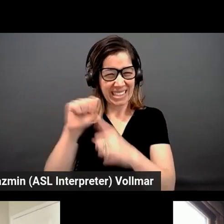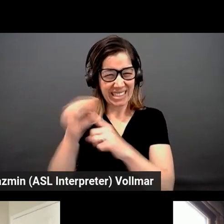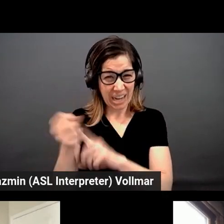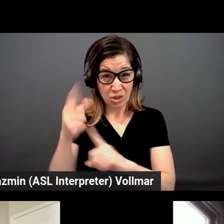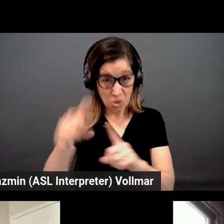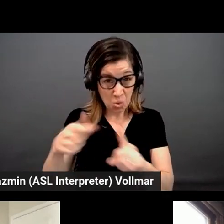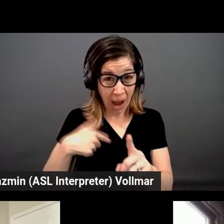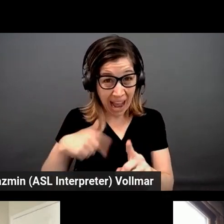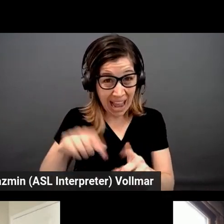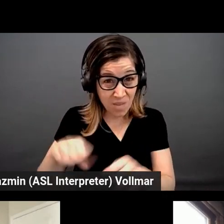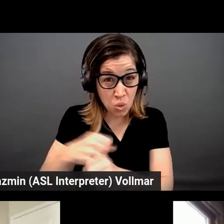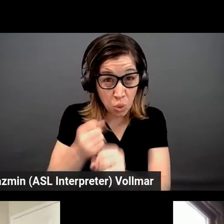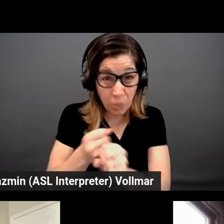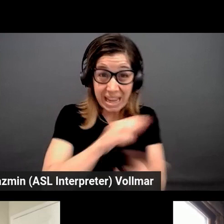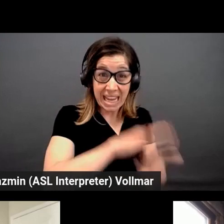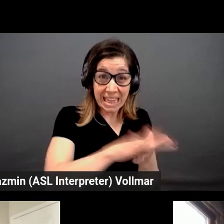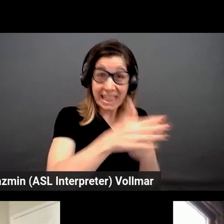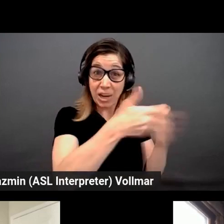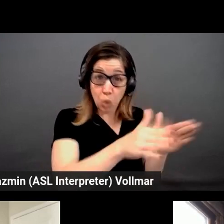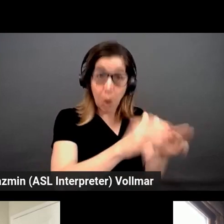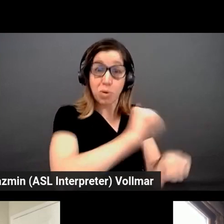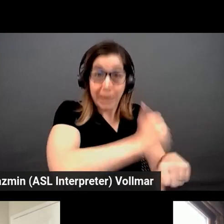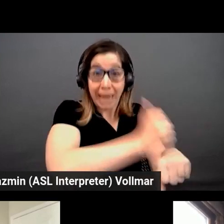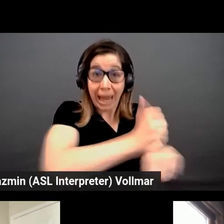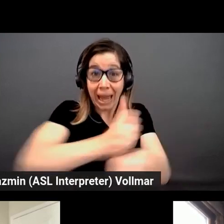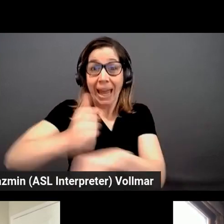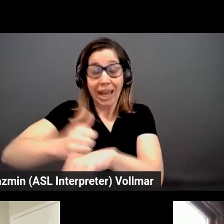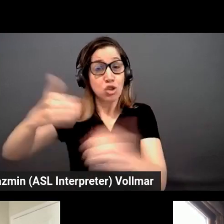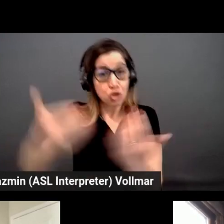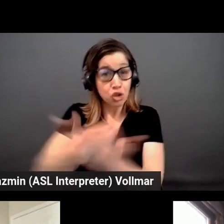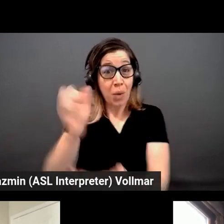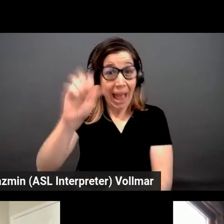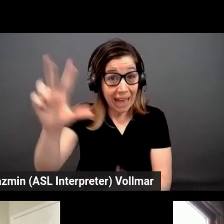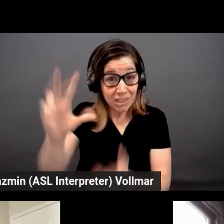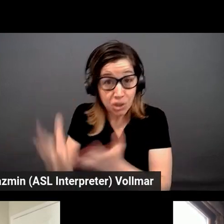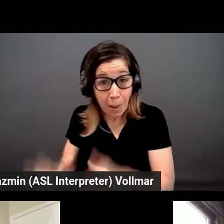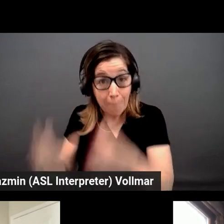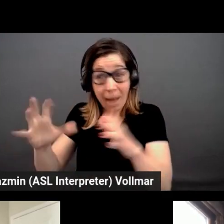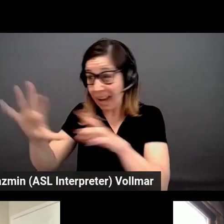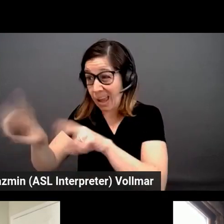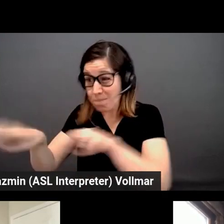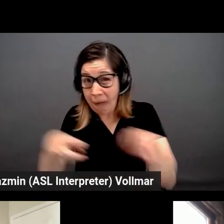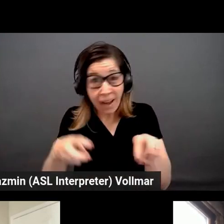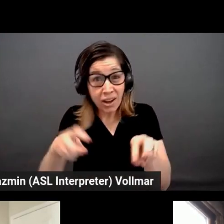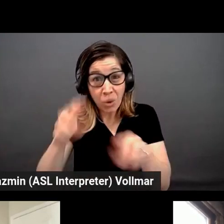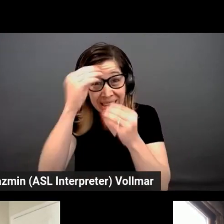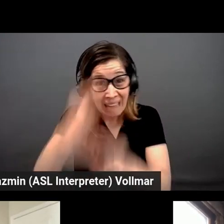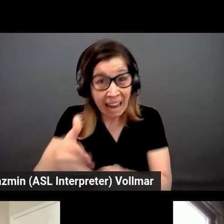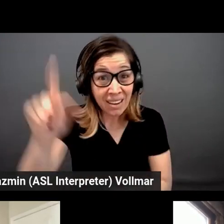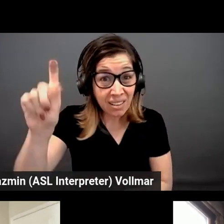like clean rooms all over the place and brand new S3 buckets and migrate data? It doesn't sound like I do.